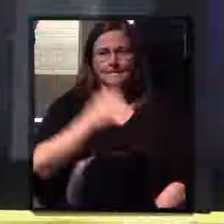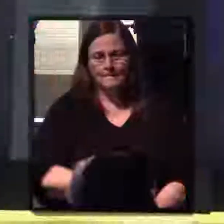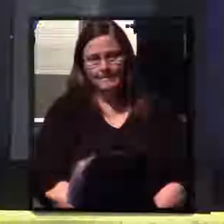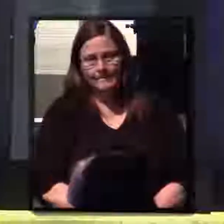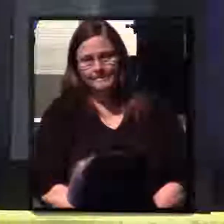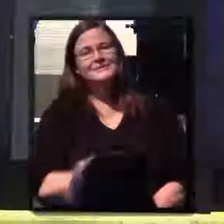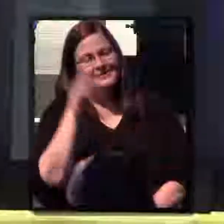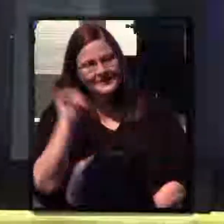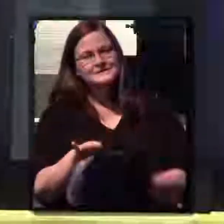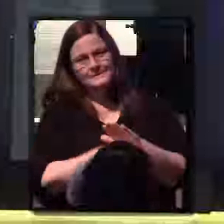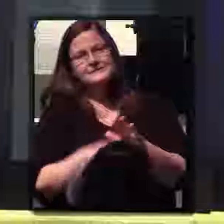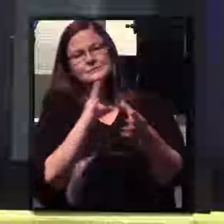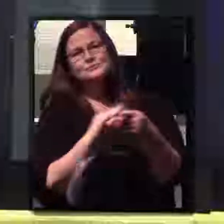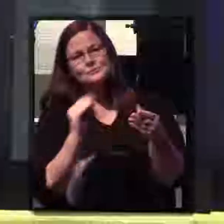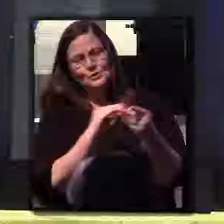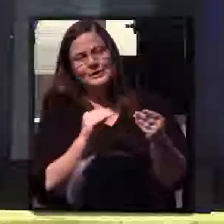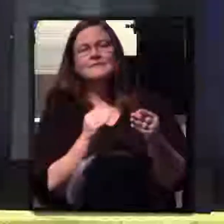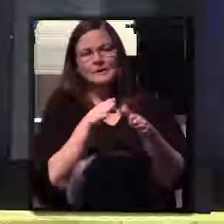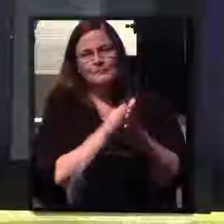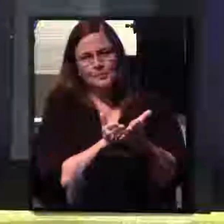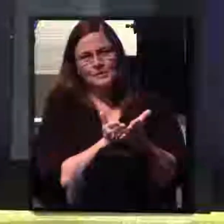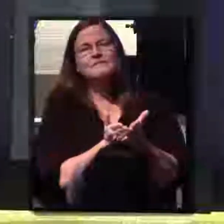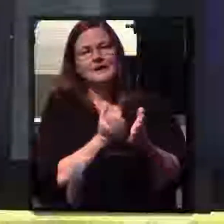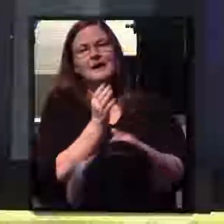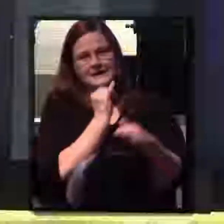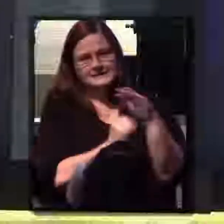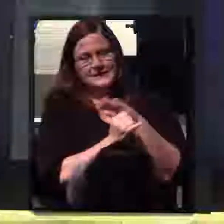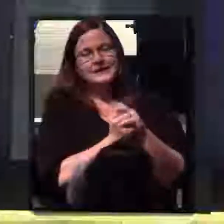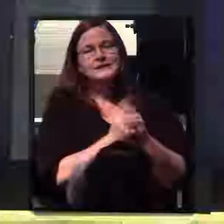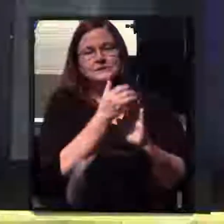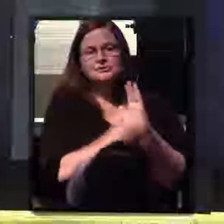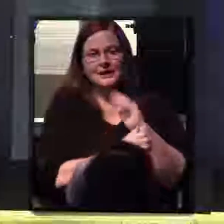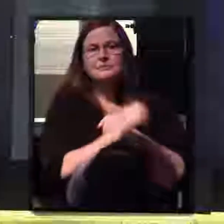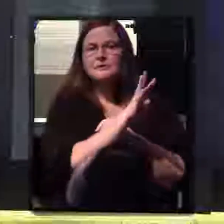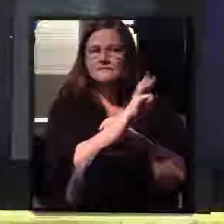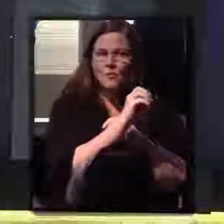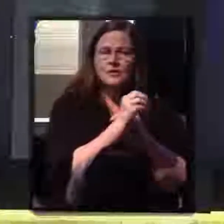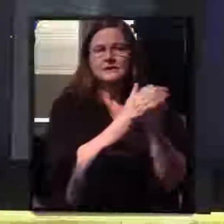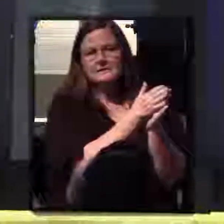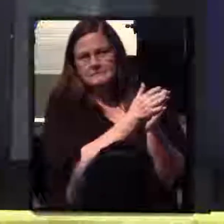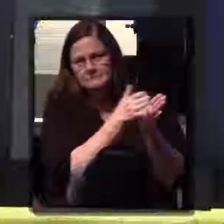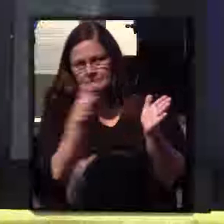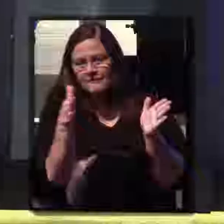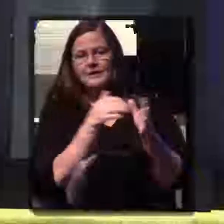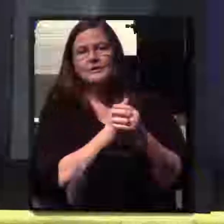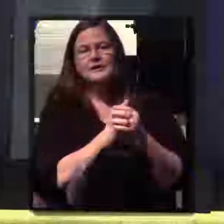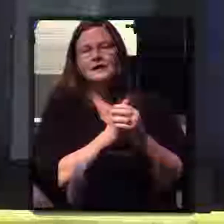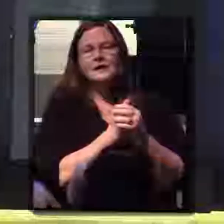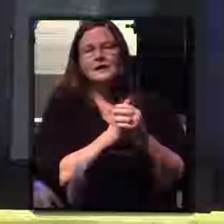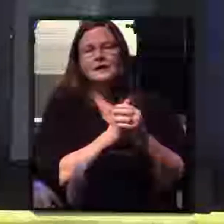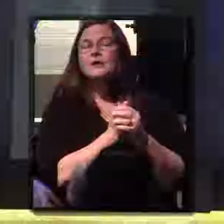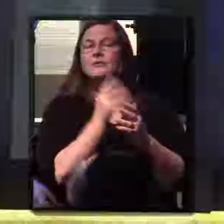to depend on nothing but Him. And that's the basic story of the book. And in chapter 40